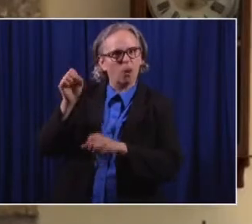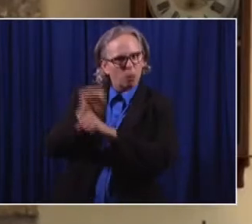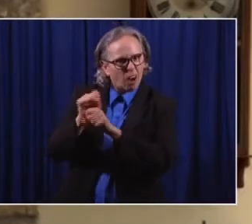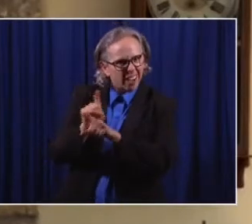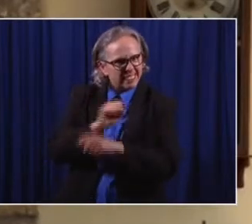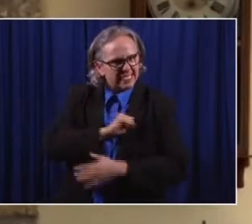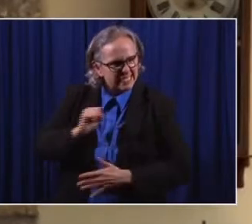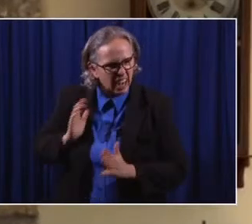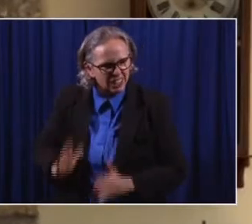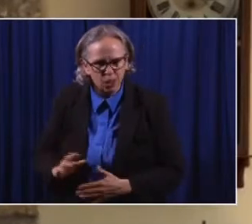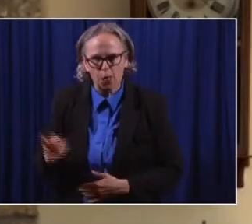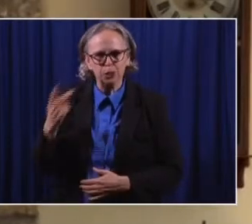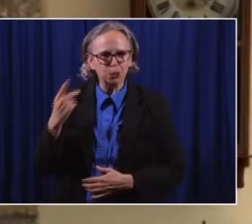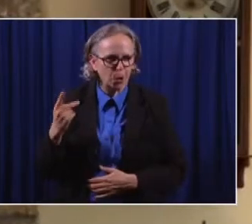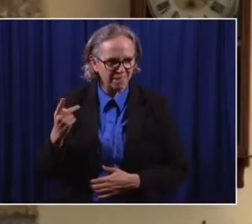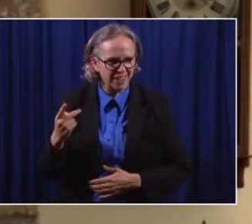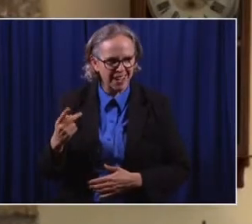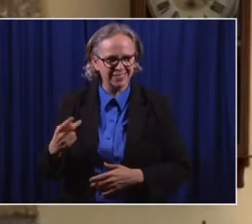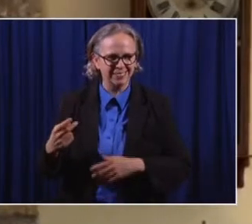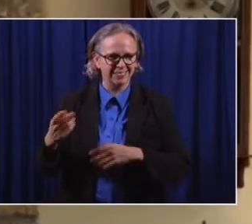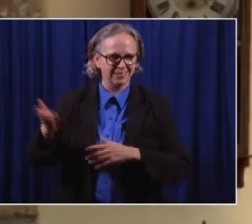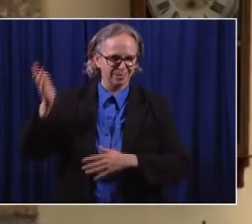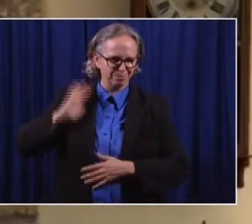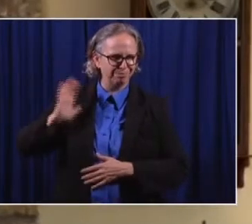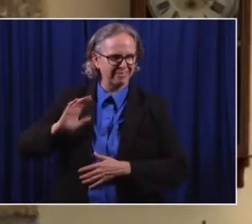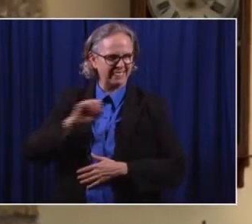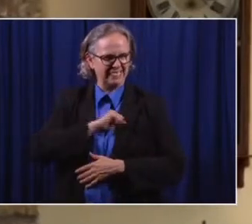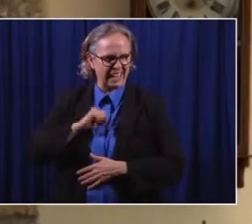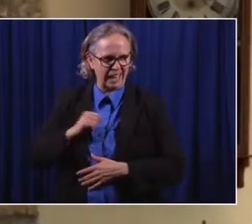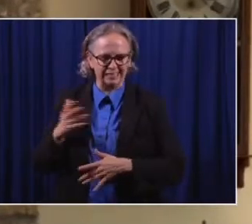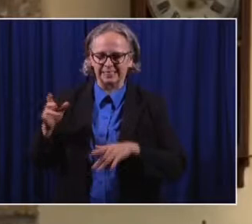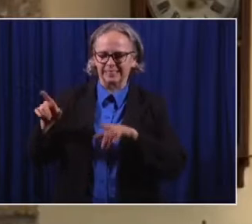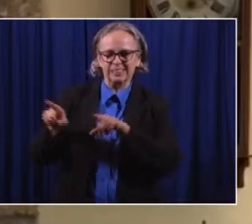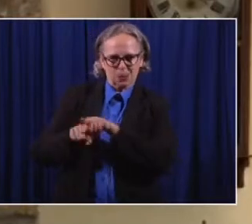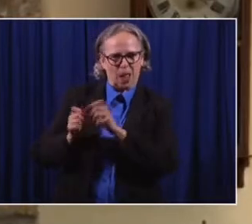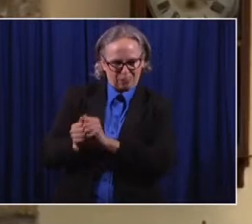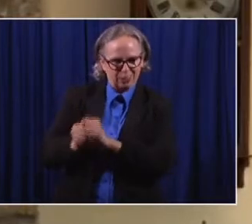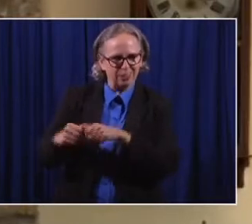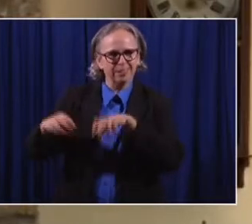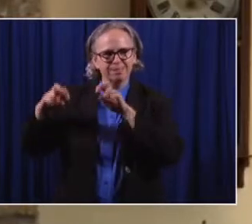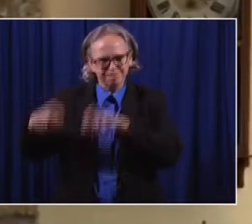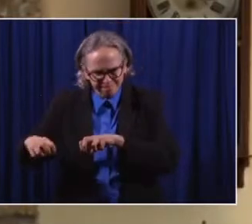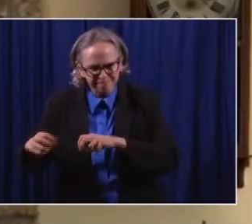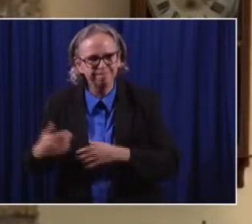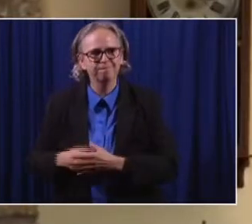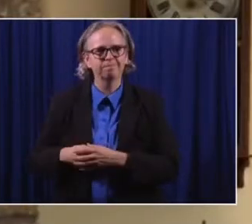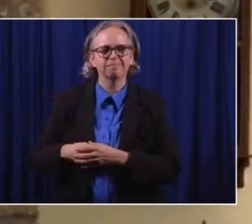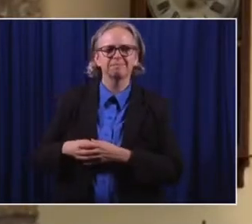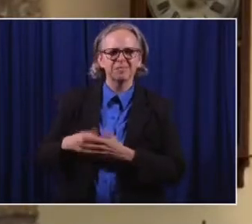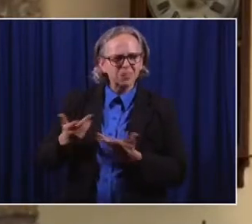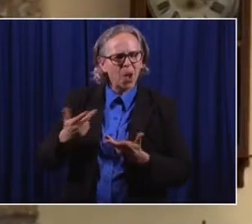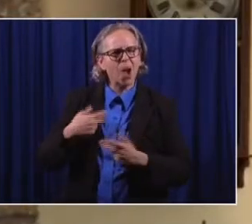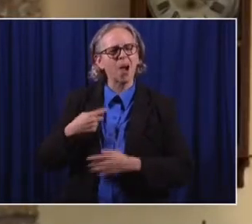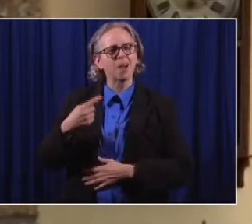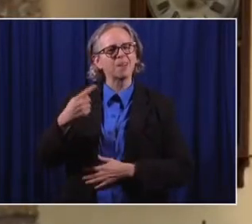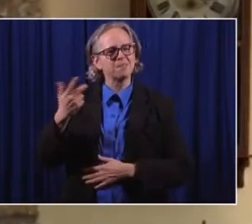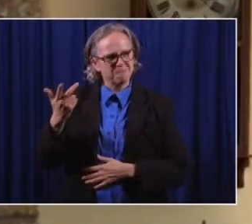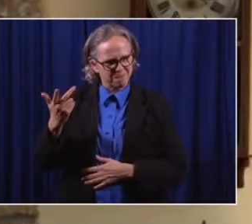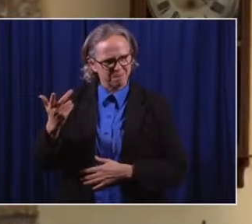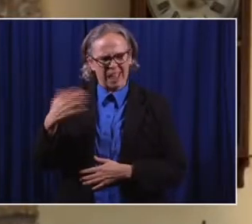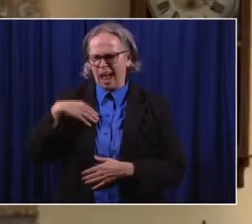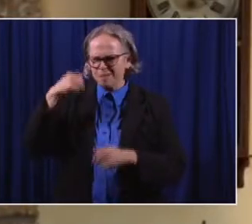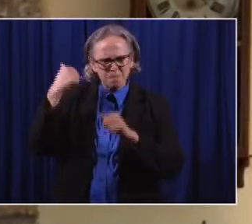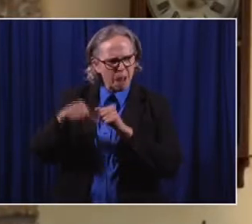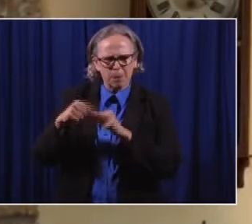I coincided some of our time together, overlapped in the United States Senate. And I remember one time